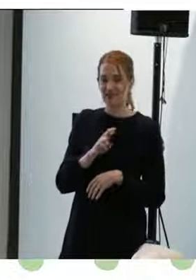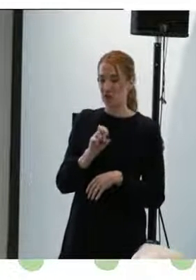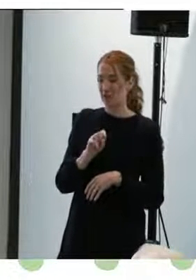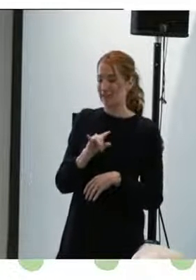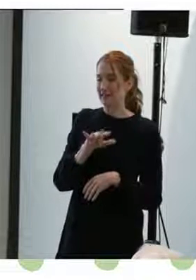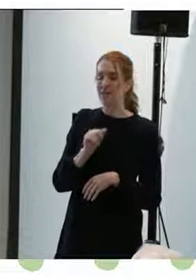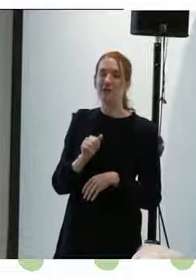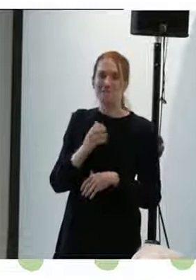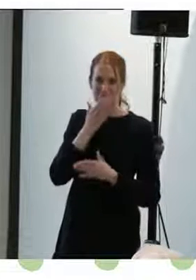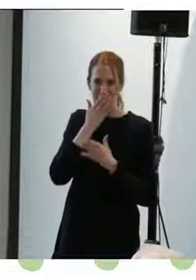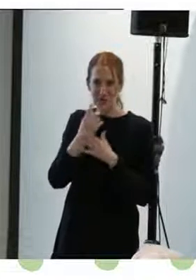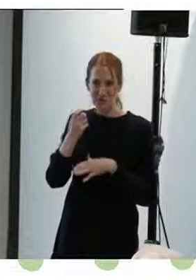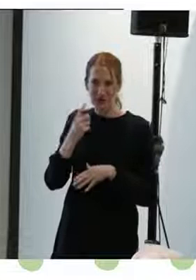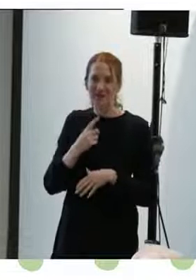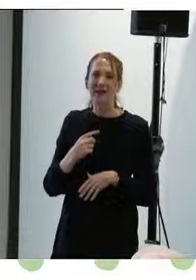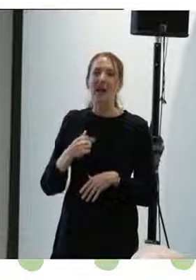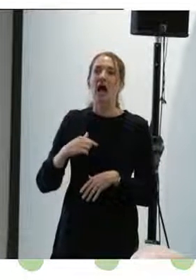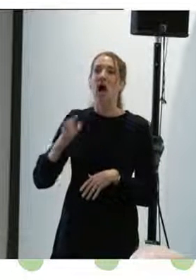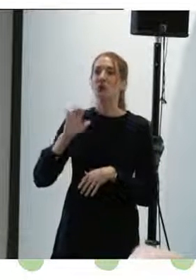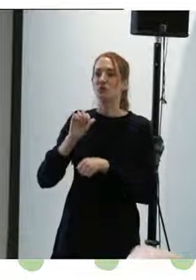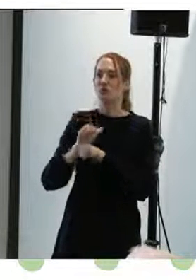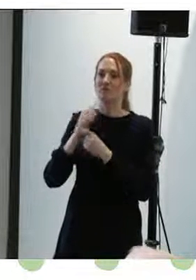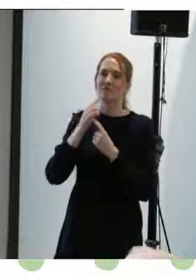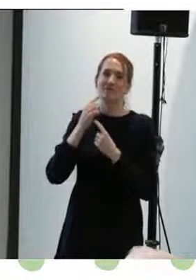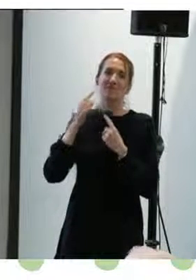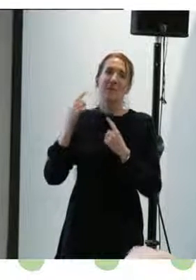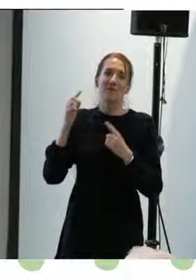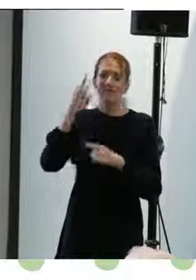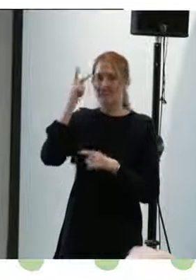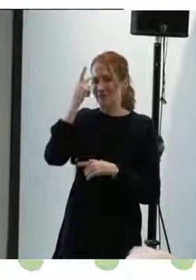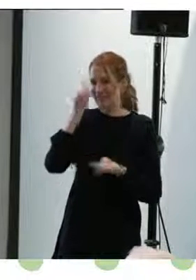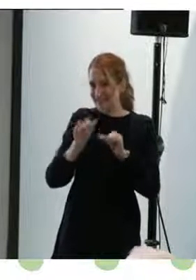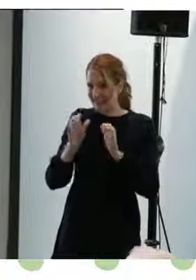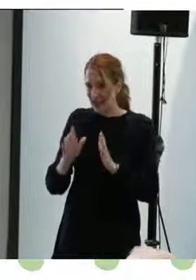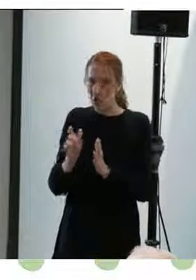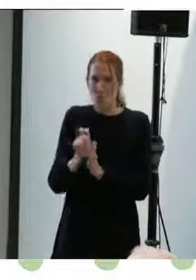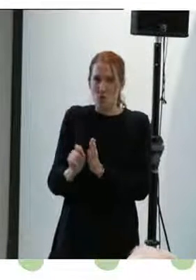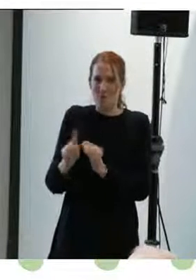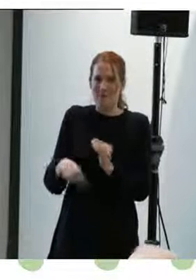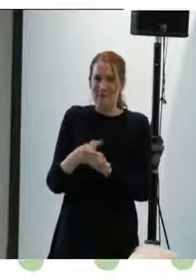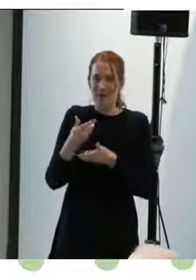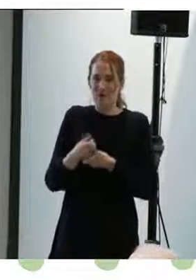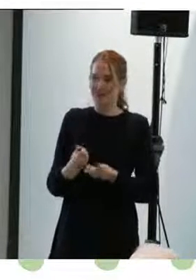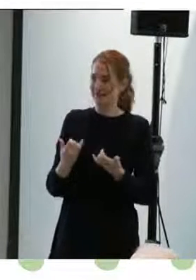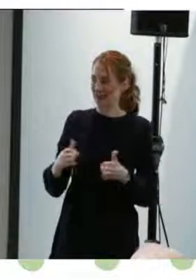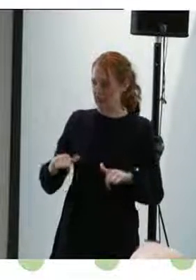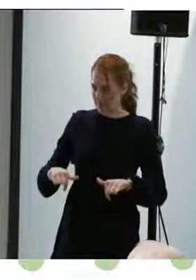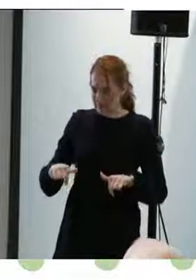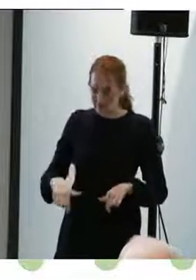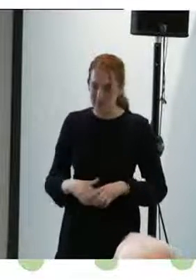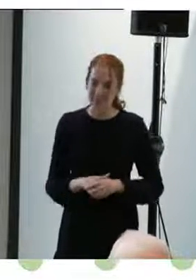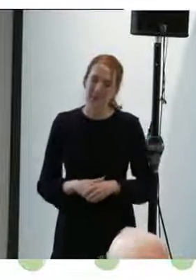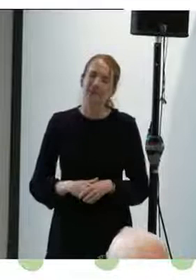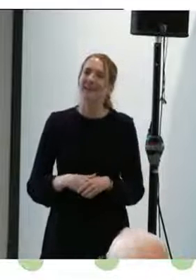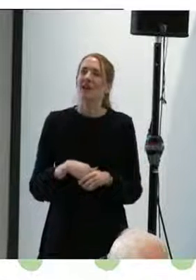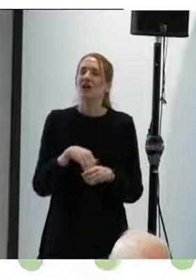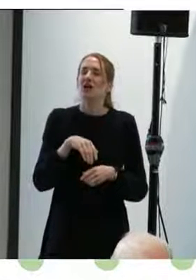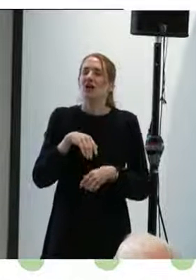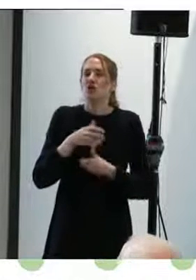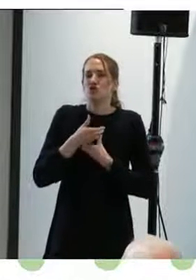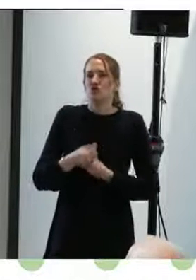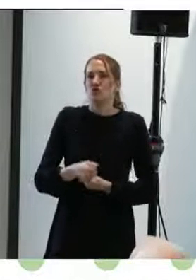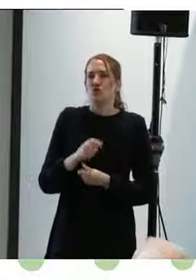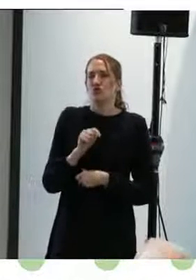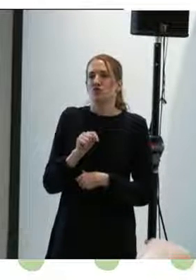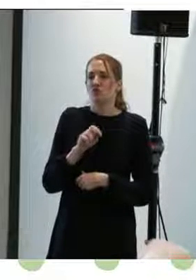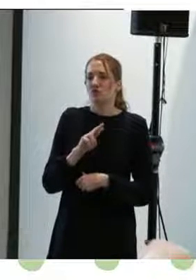It's funny, I worked for a very famous political scientist who wrote all about trust, and here we are. When I think about trust, I think about